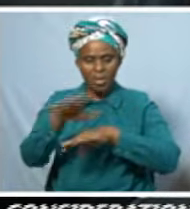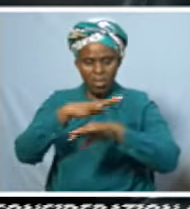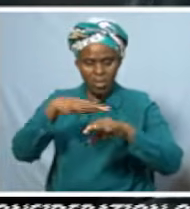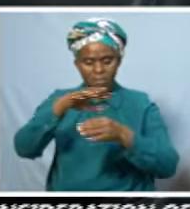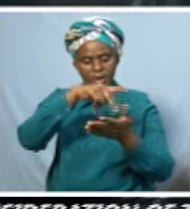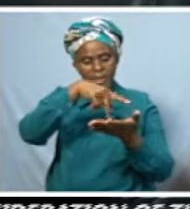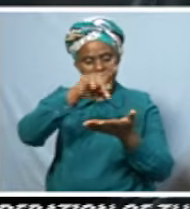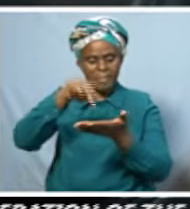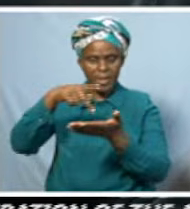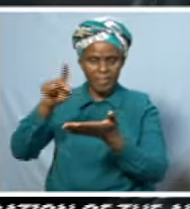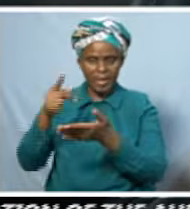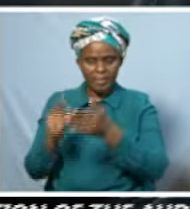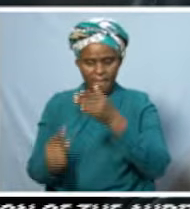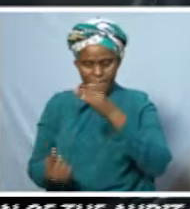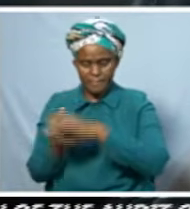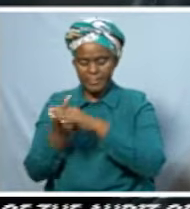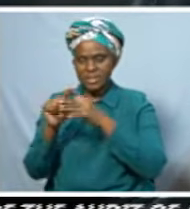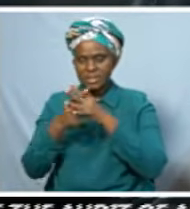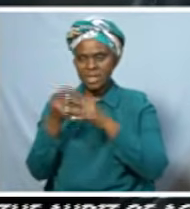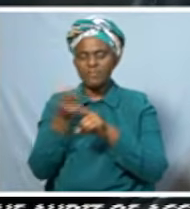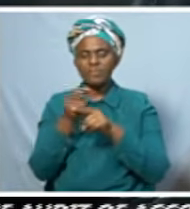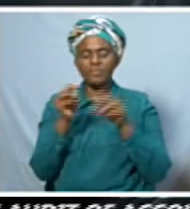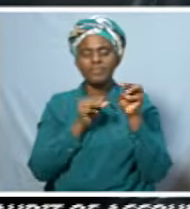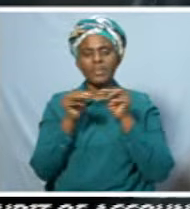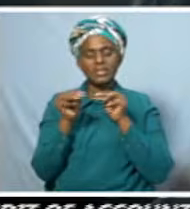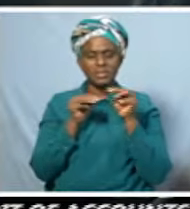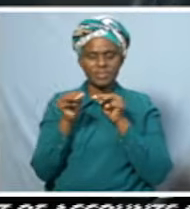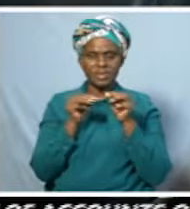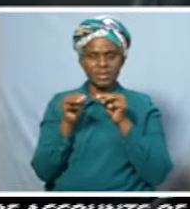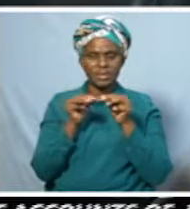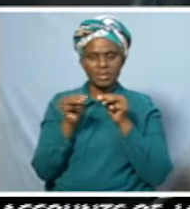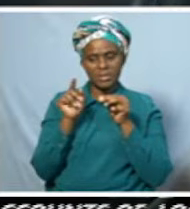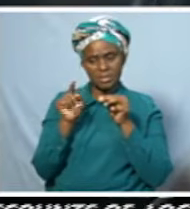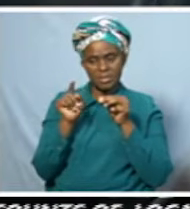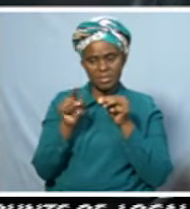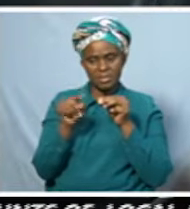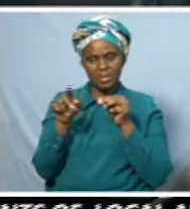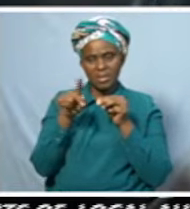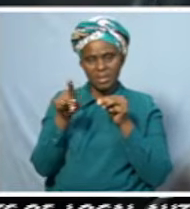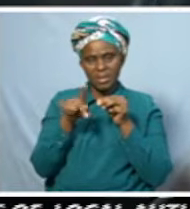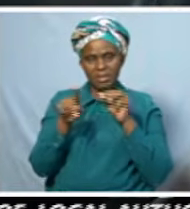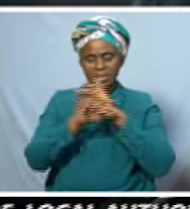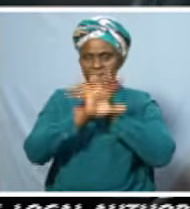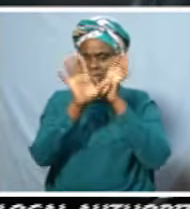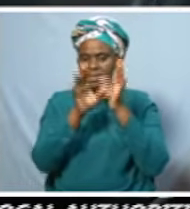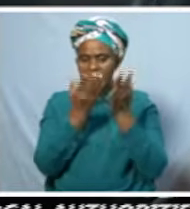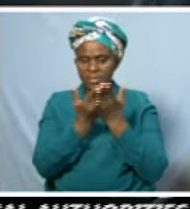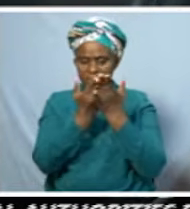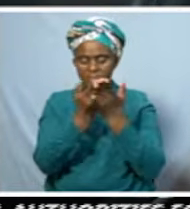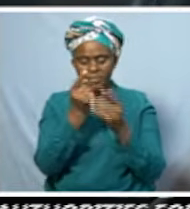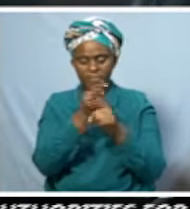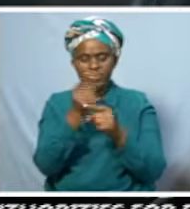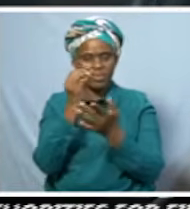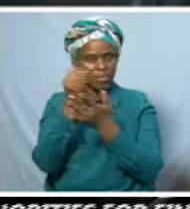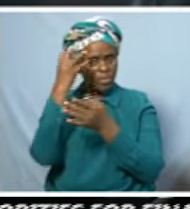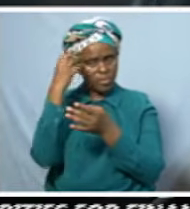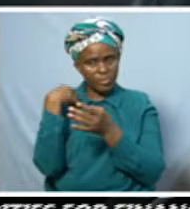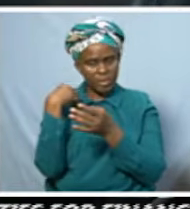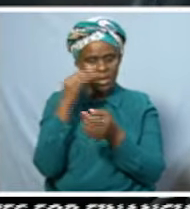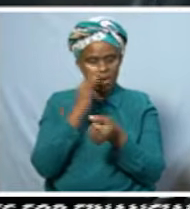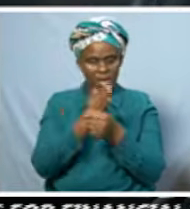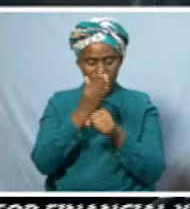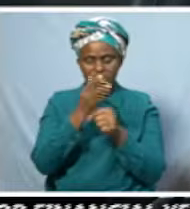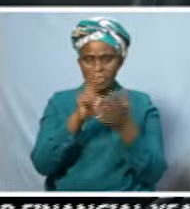overpayment arose from management's on pay statements presented by the officers